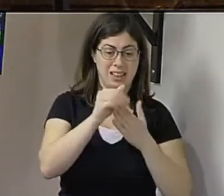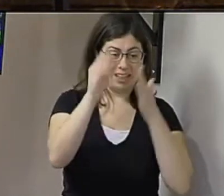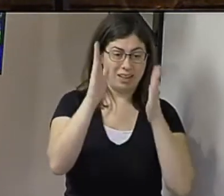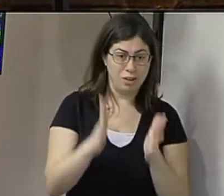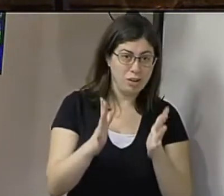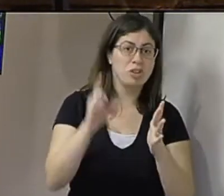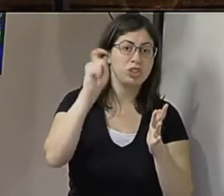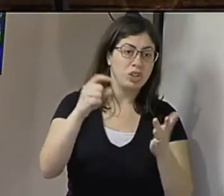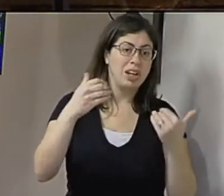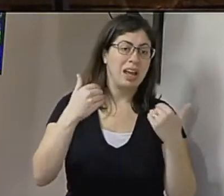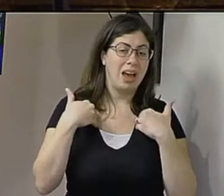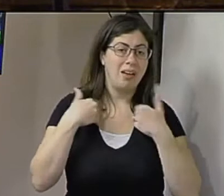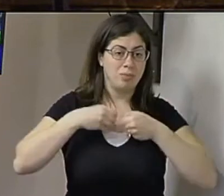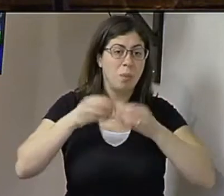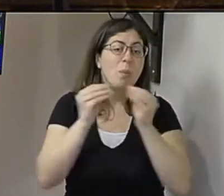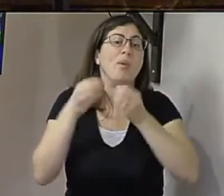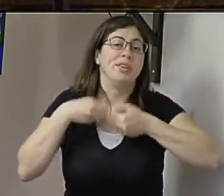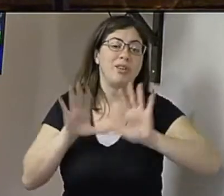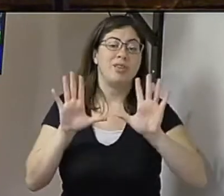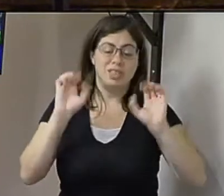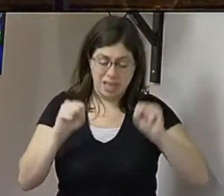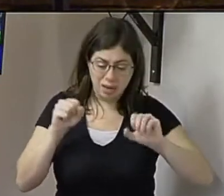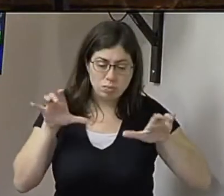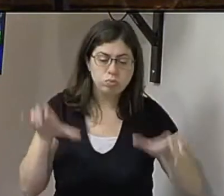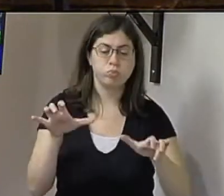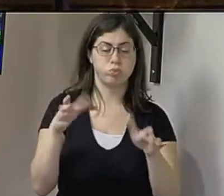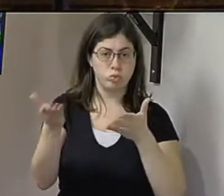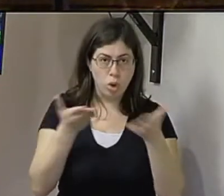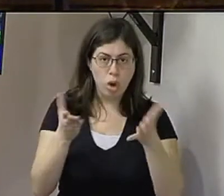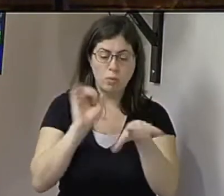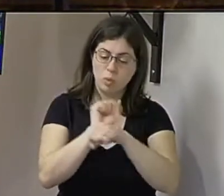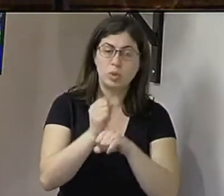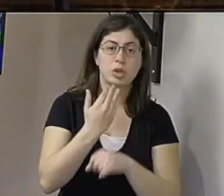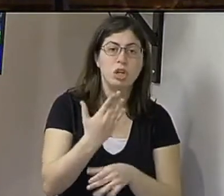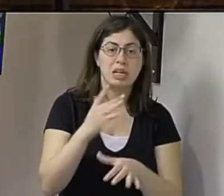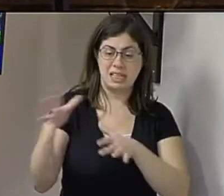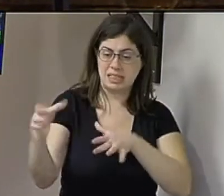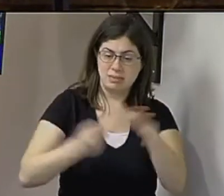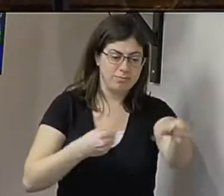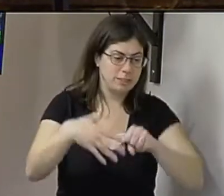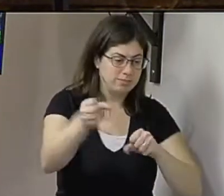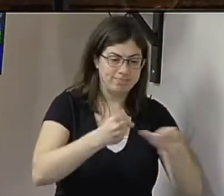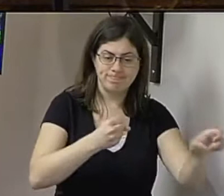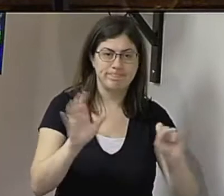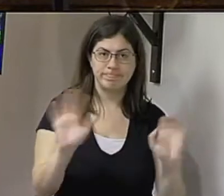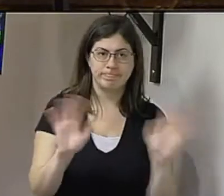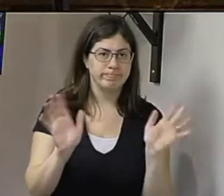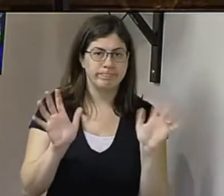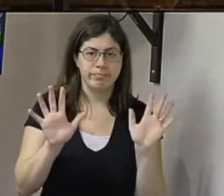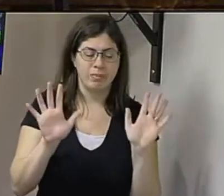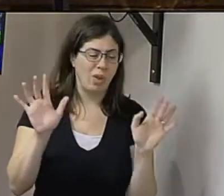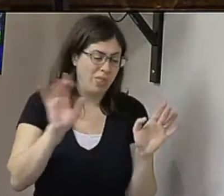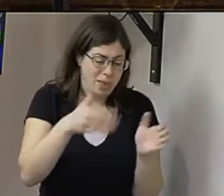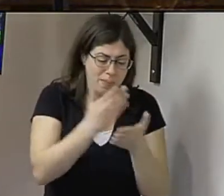supposed to make additional sacrifices so that they can serve well and not take from others and just, you know, again, this whole